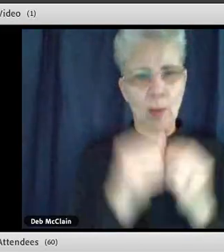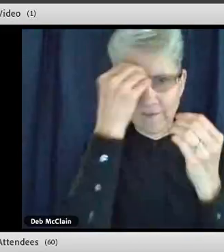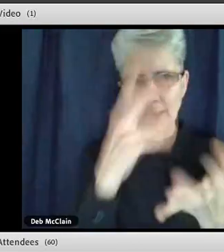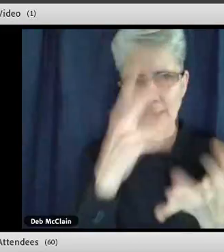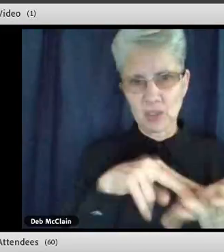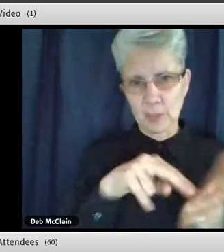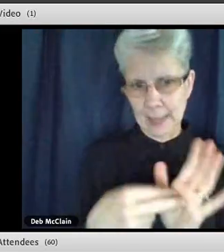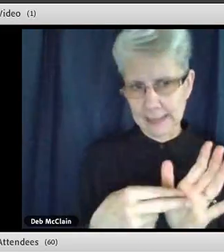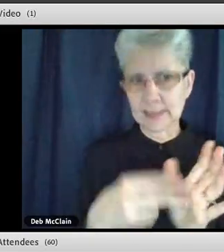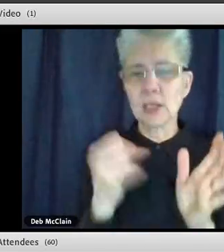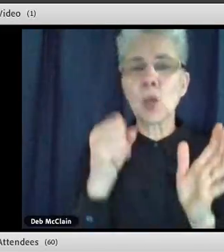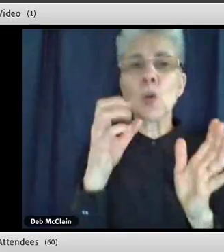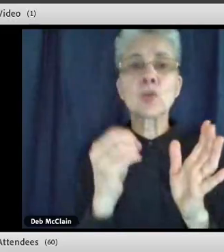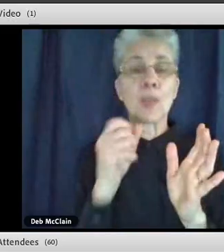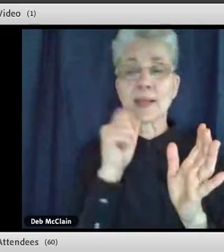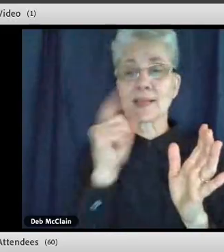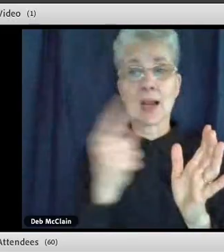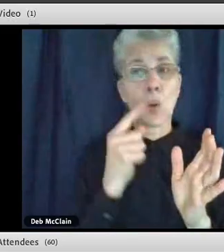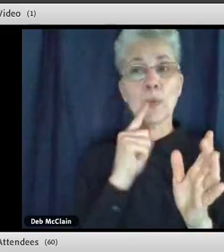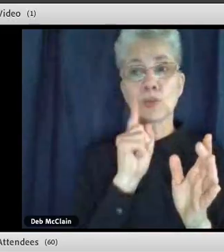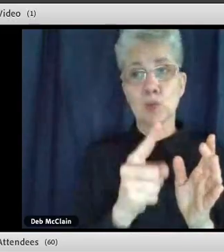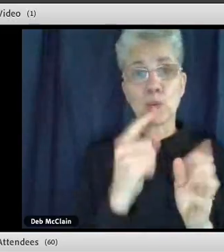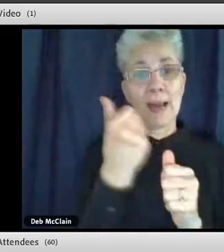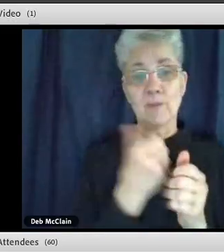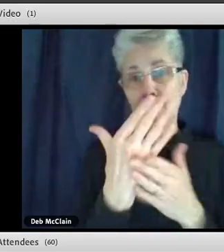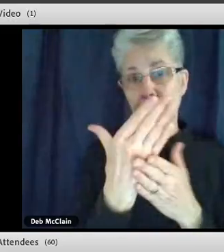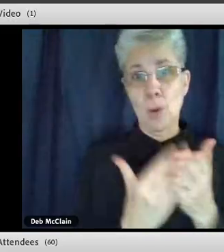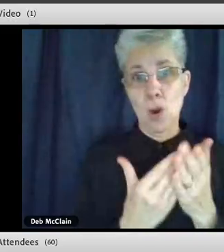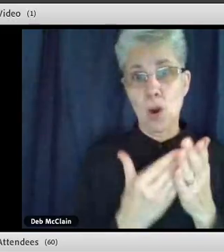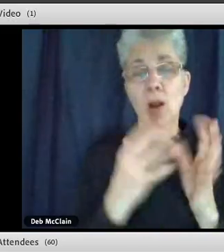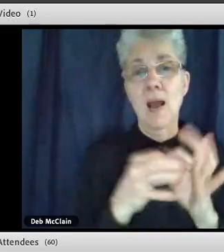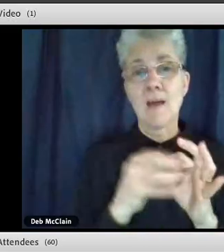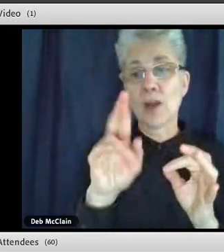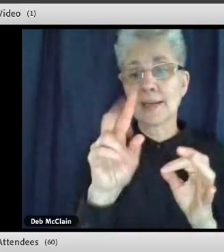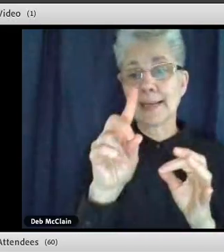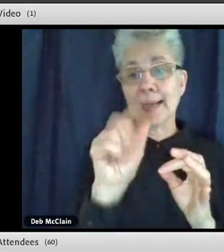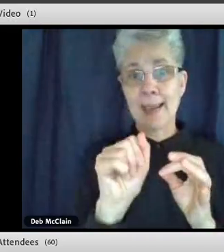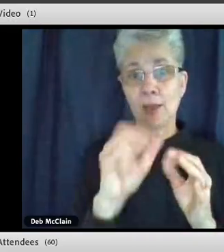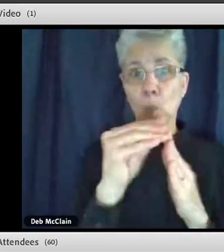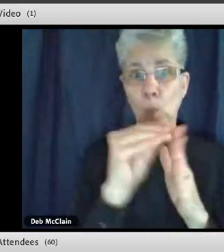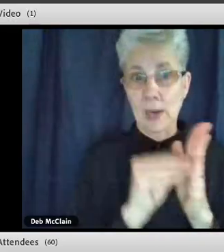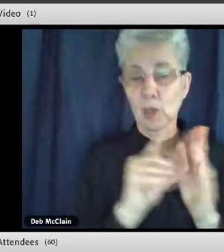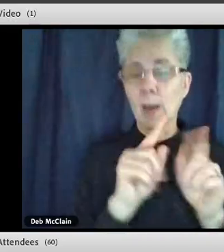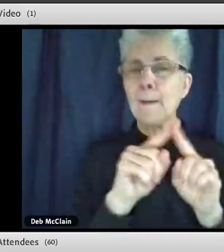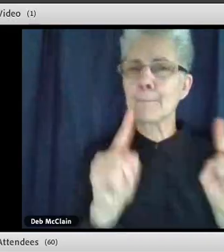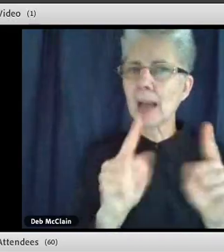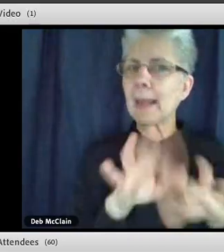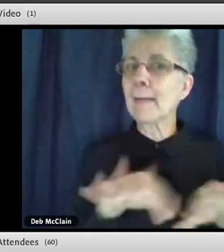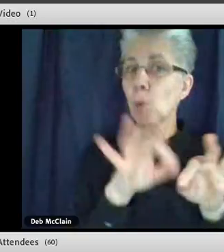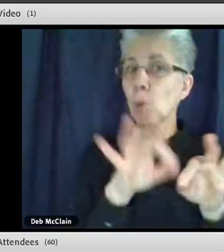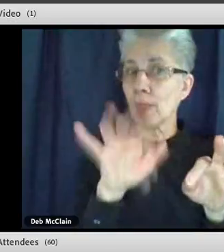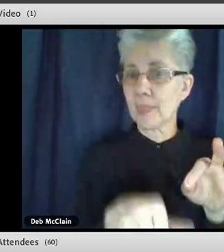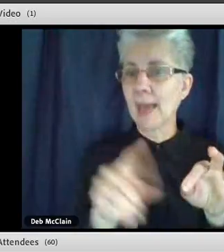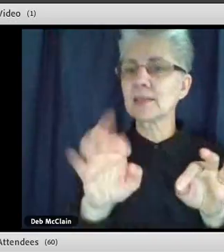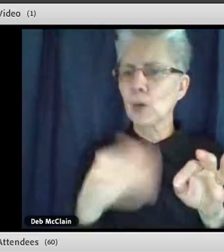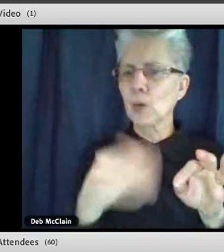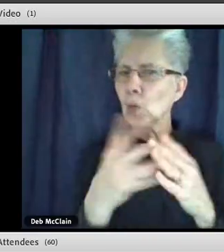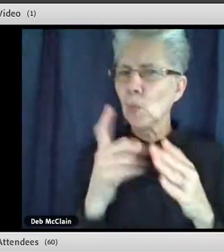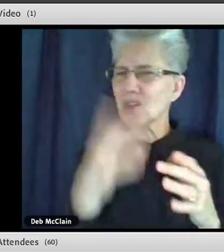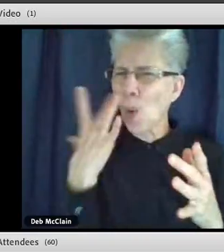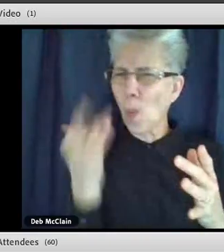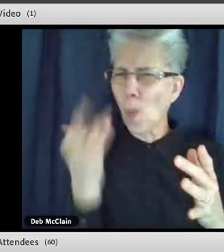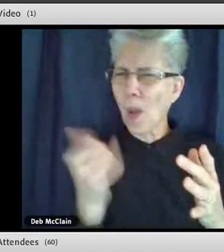okay? So, and that's not always the case in every part of an RDA record, but it's still important. So Terry, that's a good question. Why? Why is